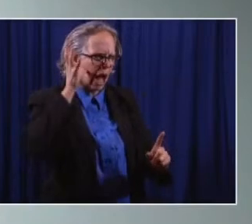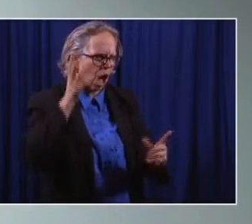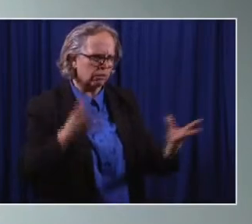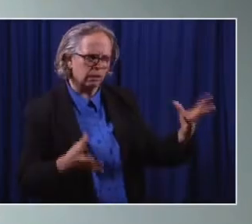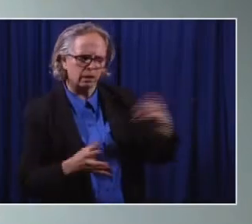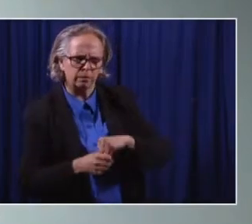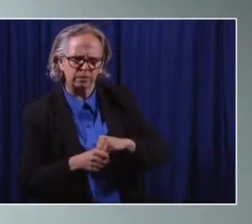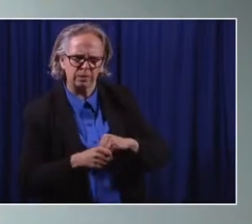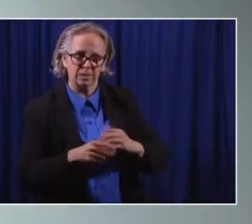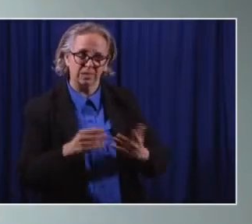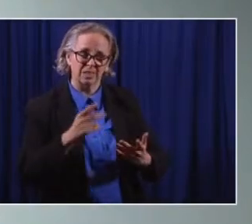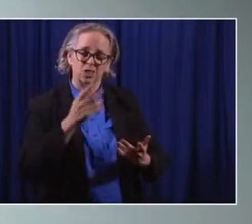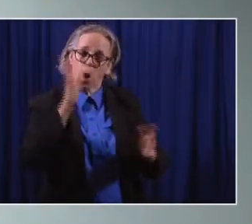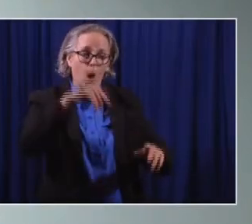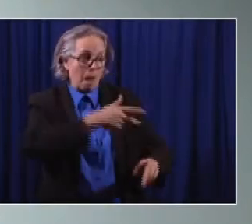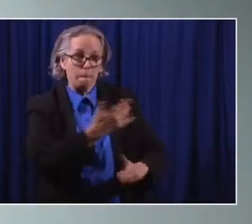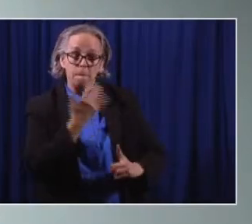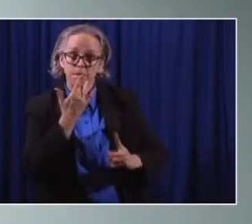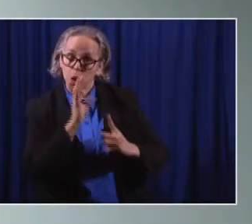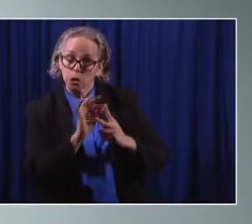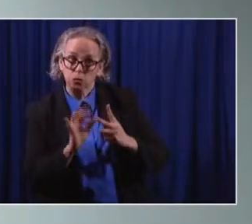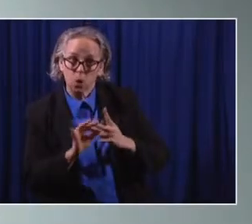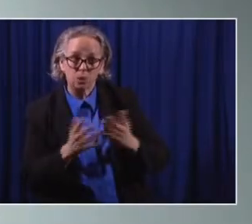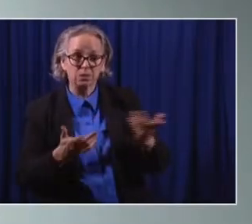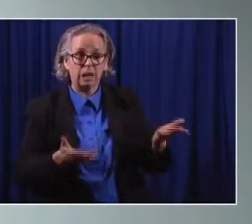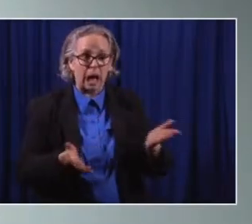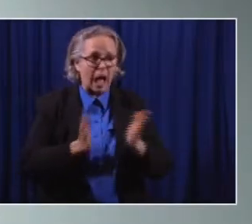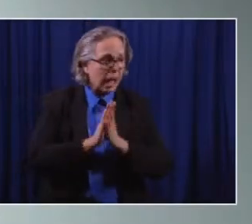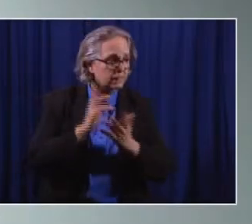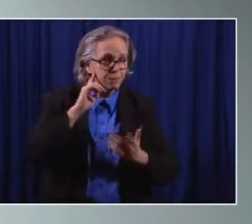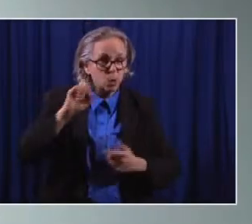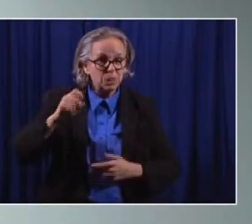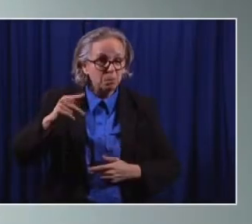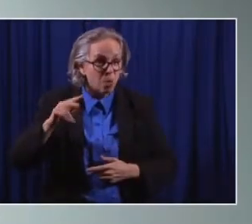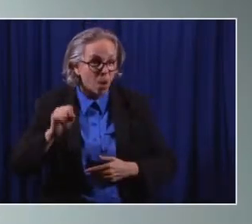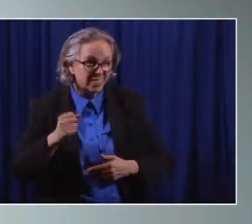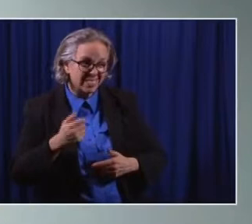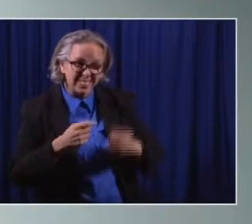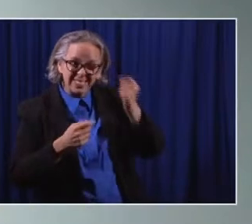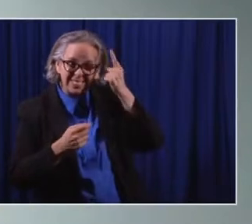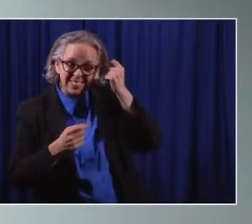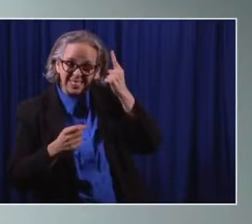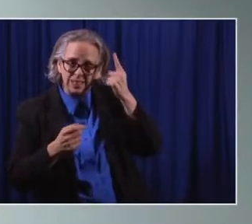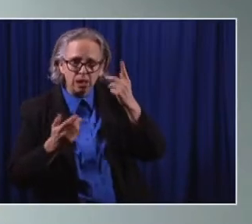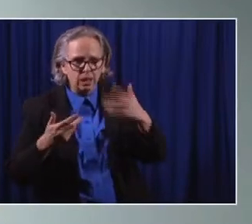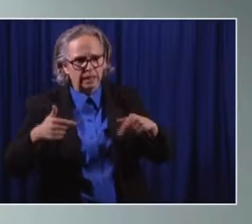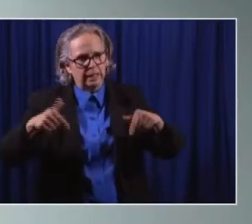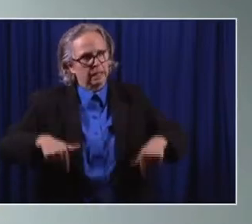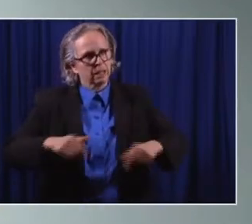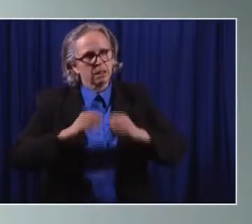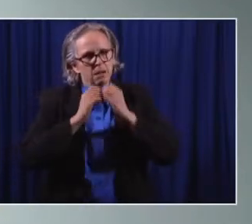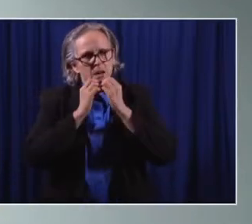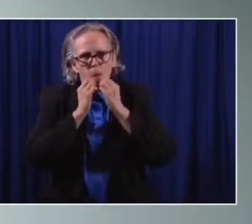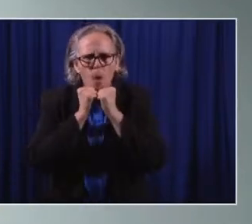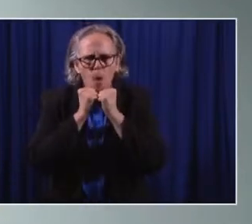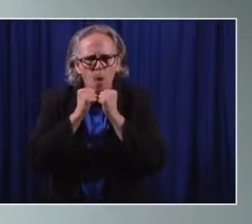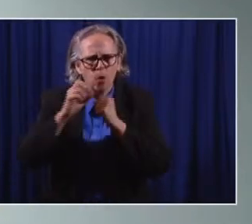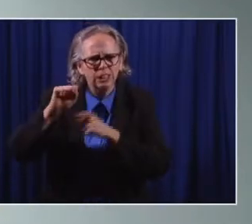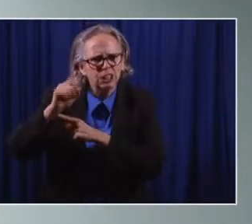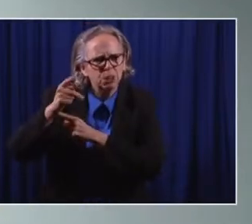sports up. This is a big sports town. We're extremely happy that our Magics are out there